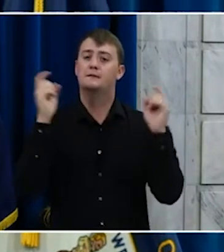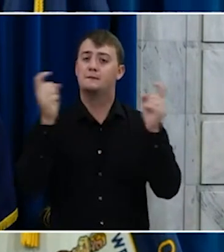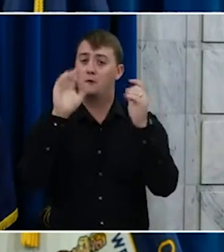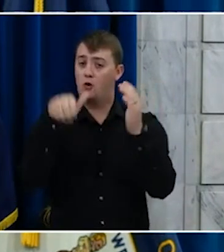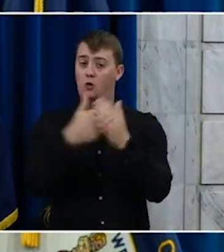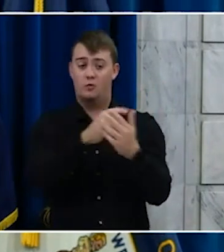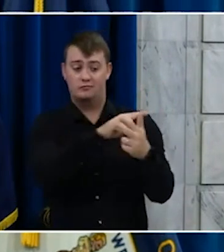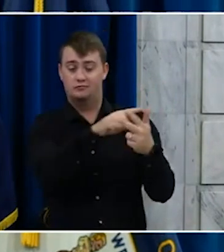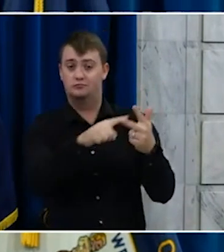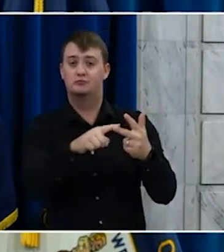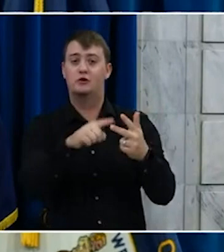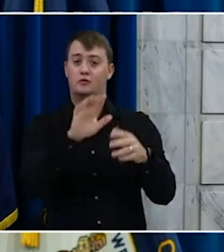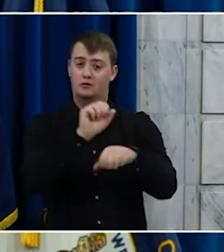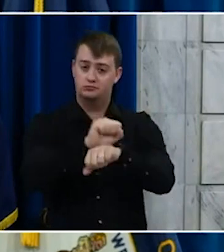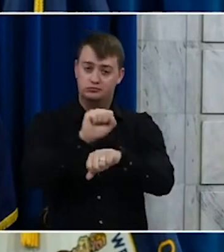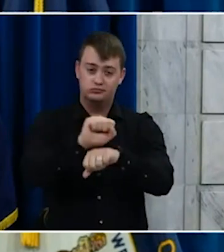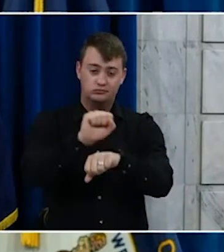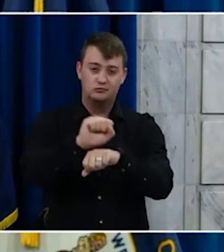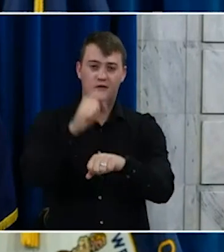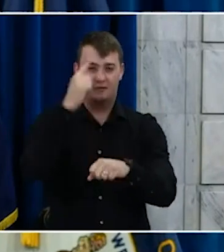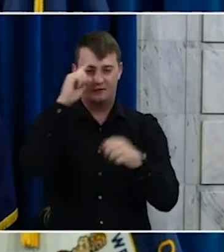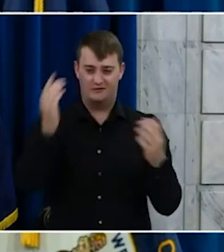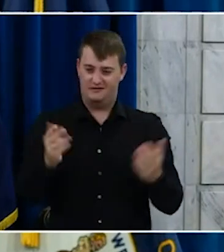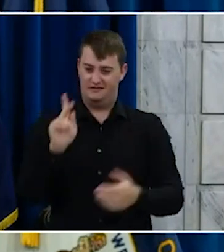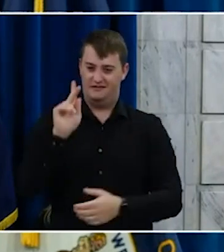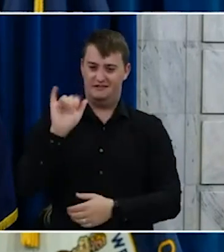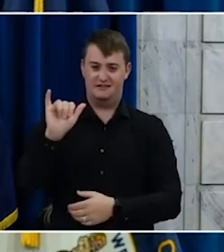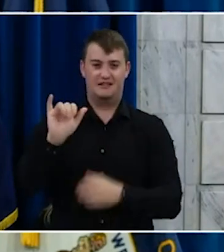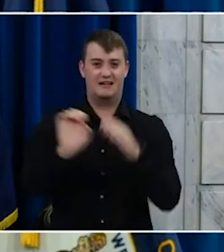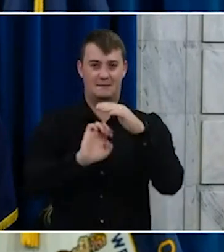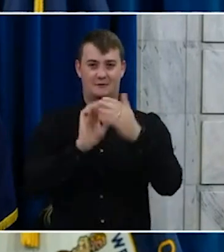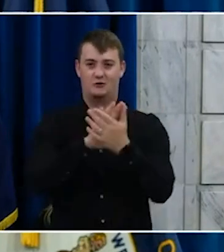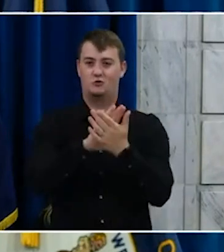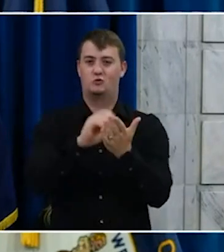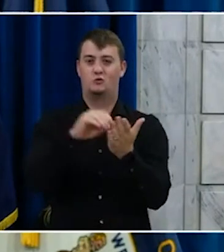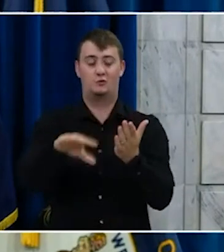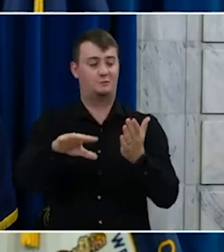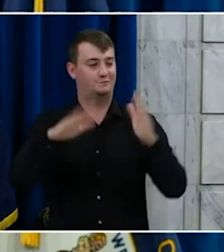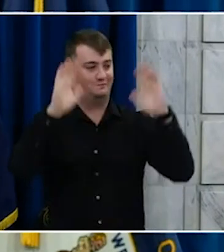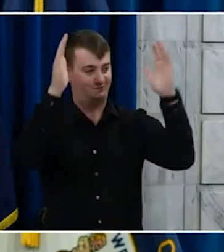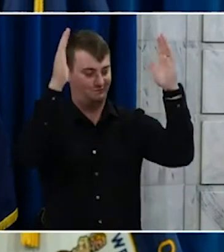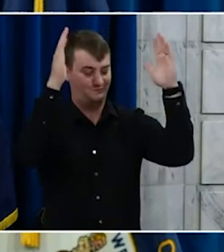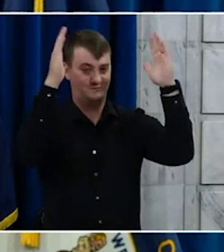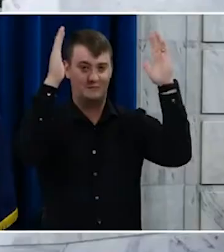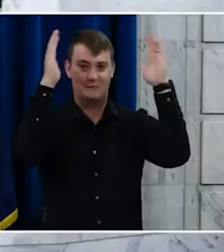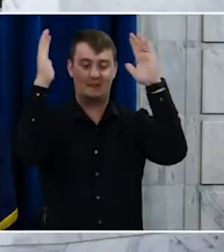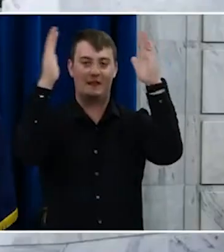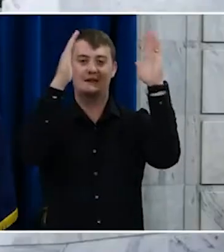for the work that they do on behalf of Kentucky's elementary school students.